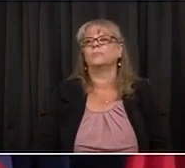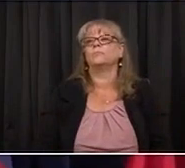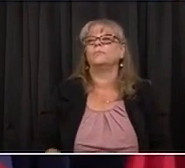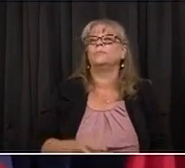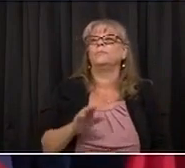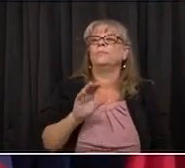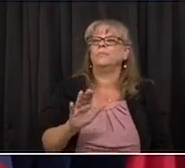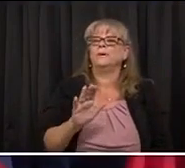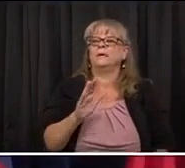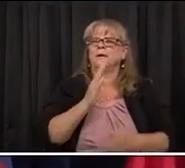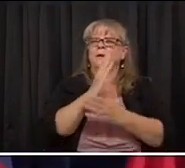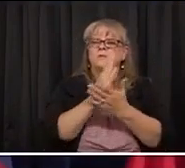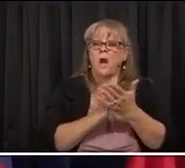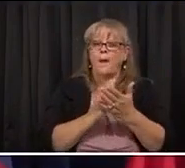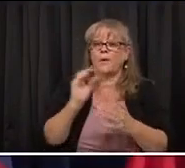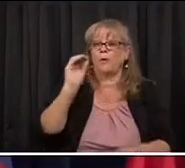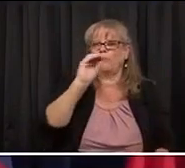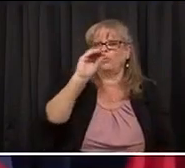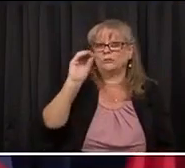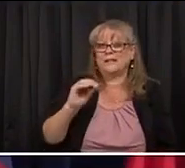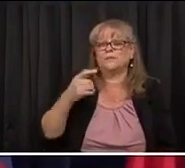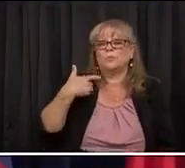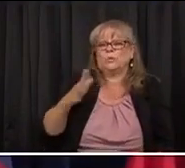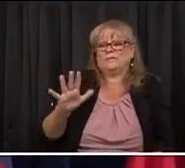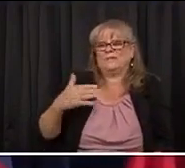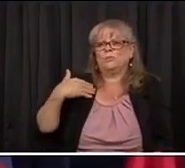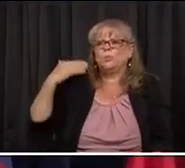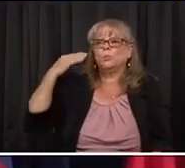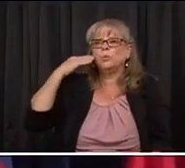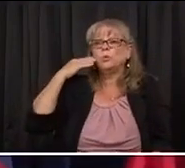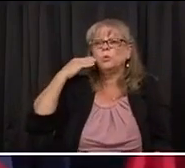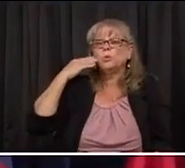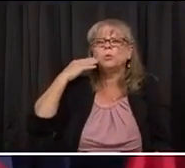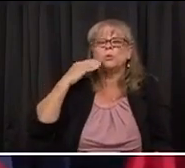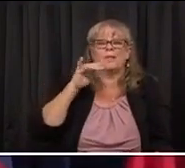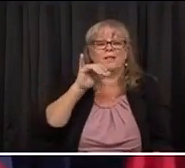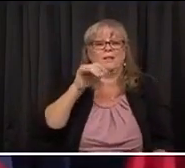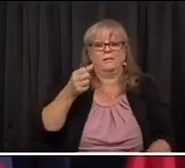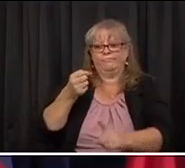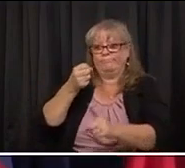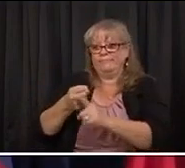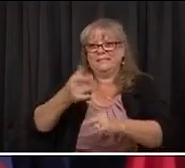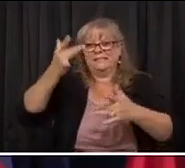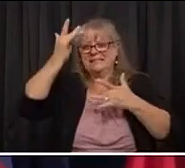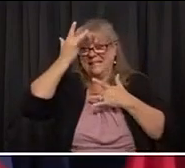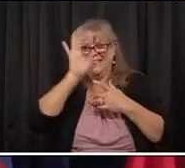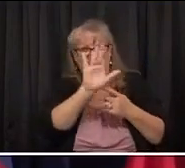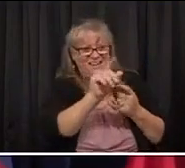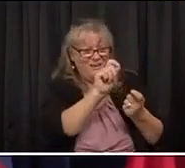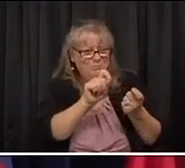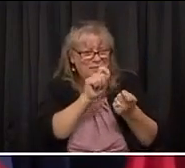are site-specific, outbreak-specific testing. The rest is community testing. I